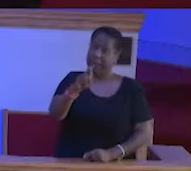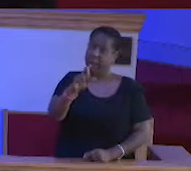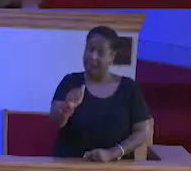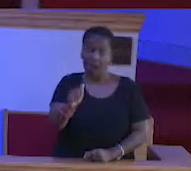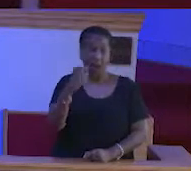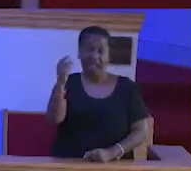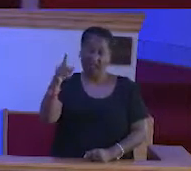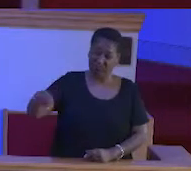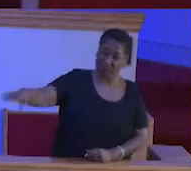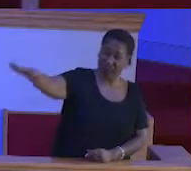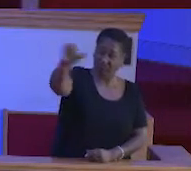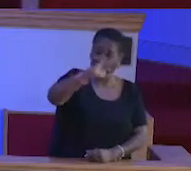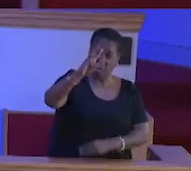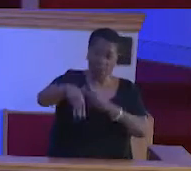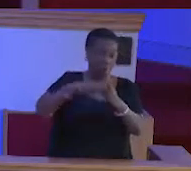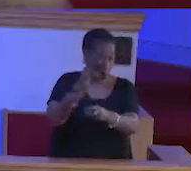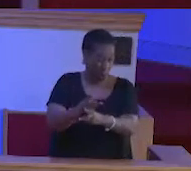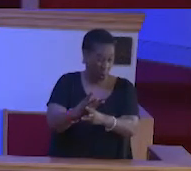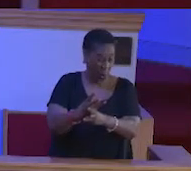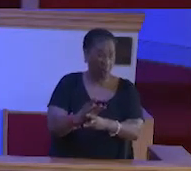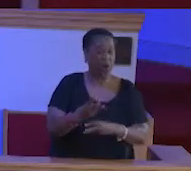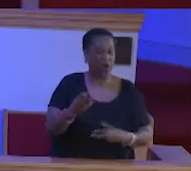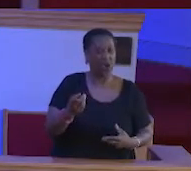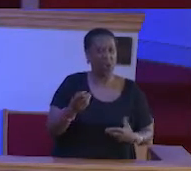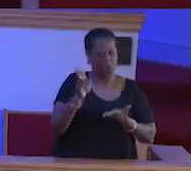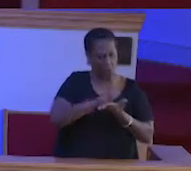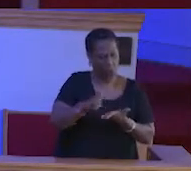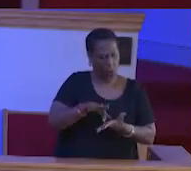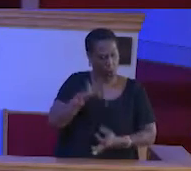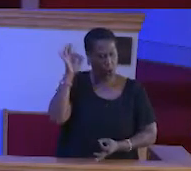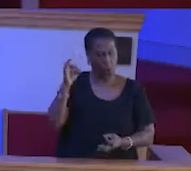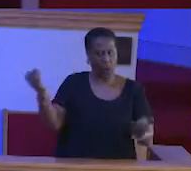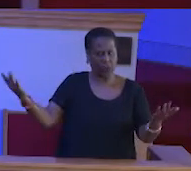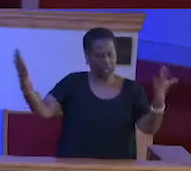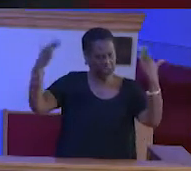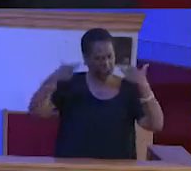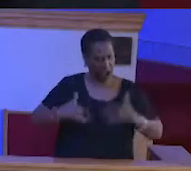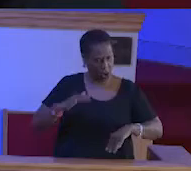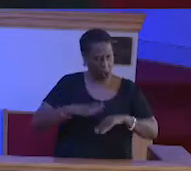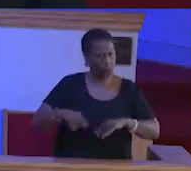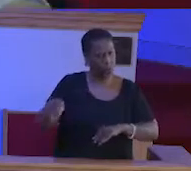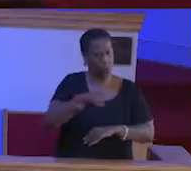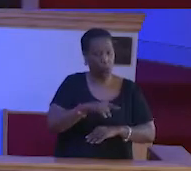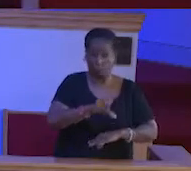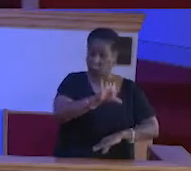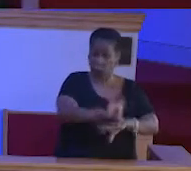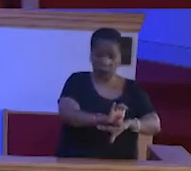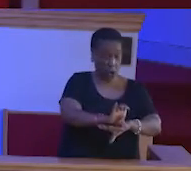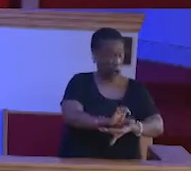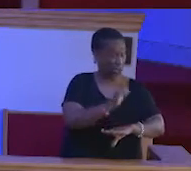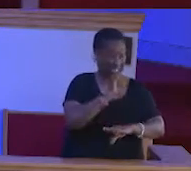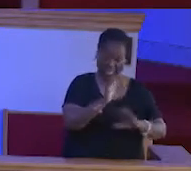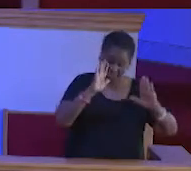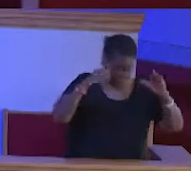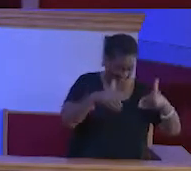uttermost parts of the world once the Holy Ghost has come upon you. Church is not the center. The